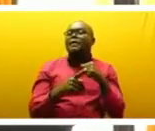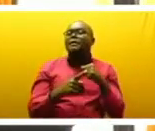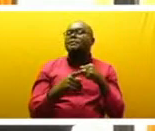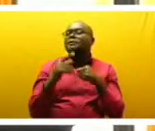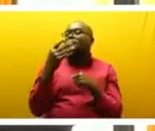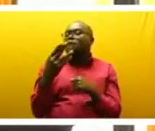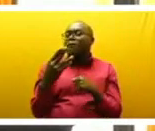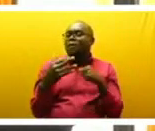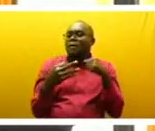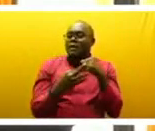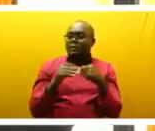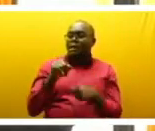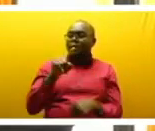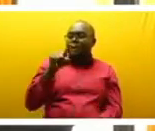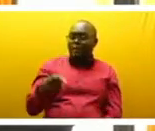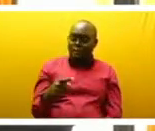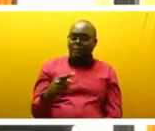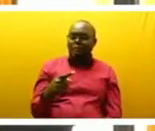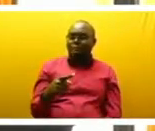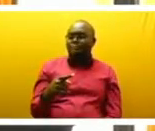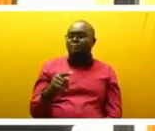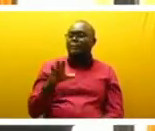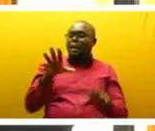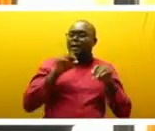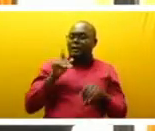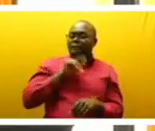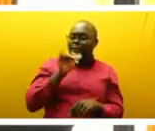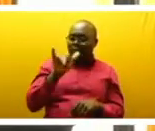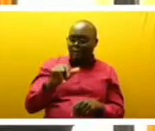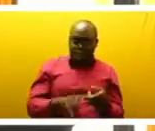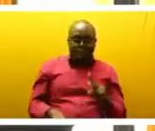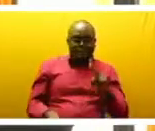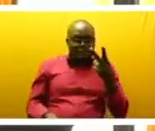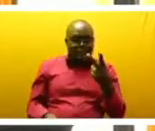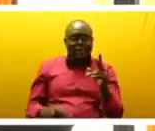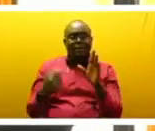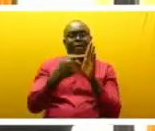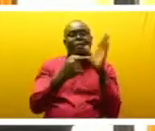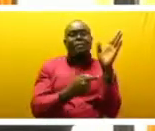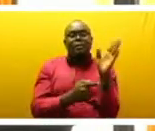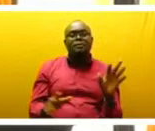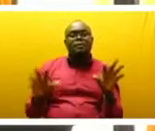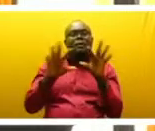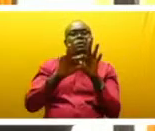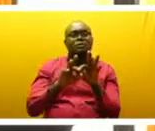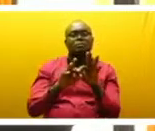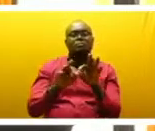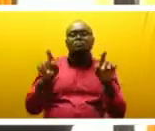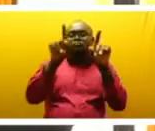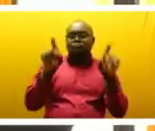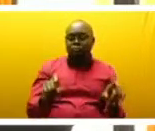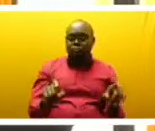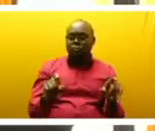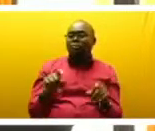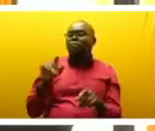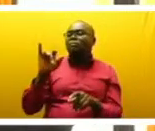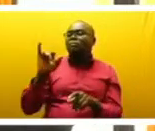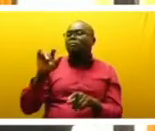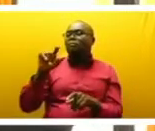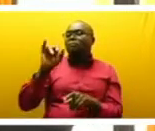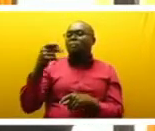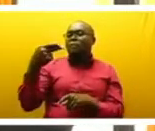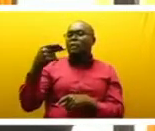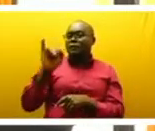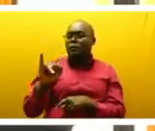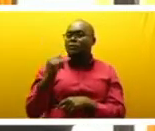481,711 is admitted. The second point that I wish to respond relates to the question my learned senior Professor Gidu Muigai said,